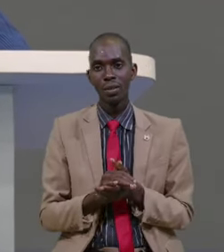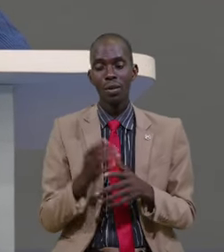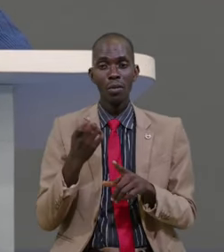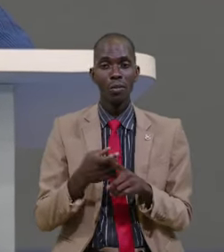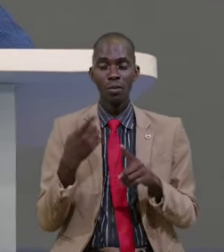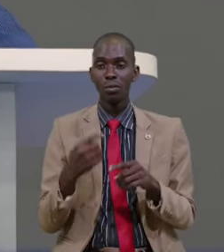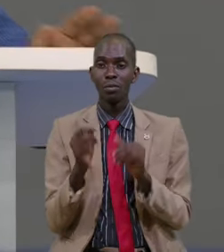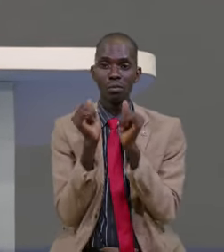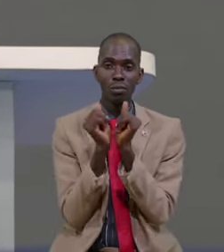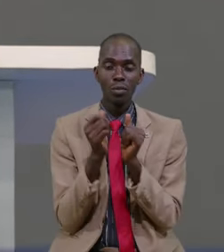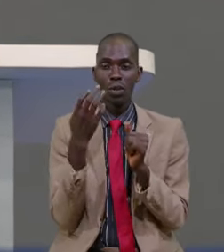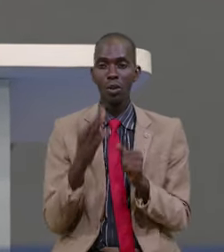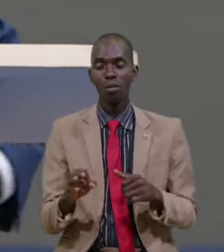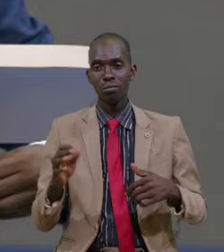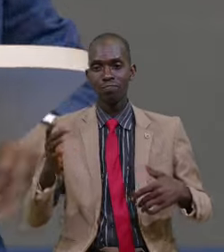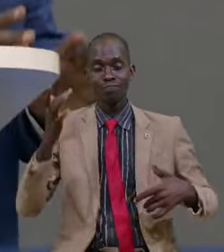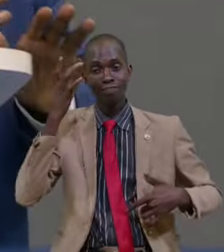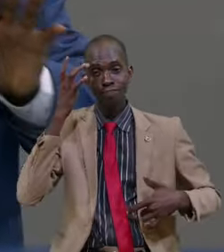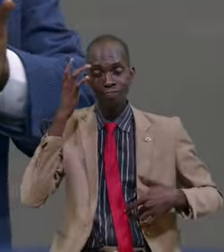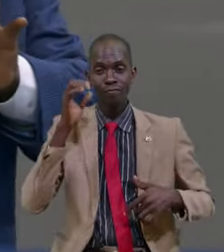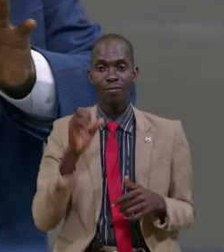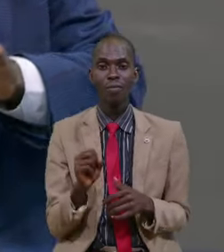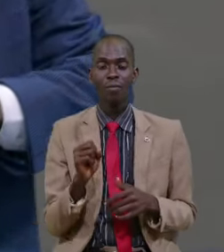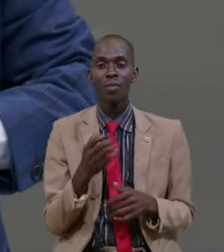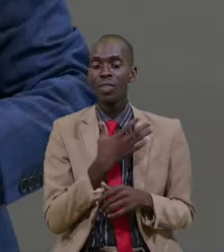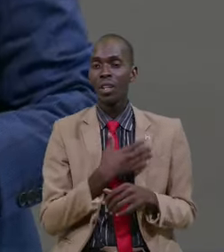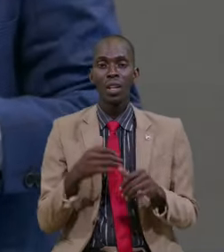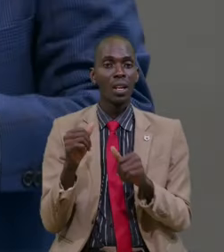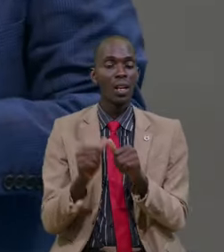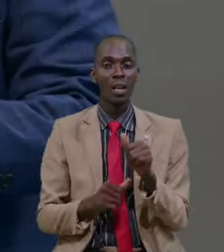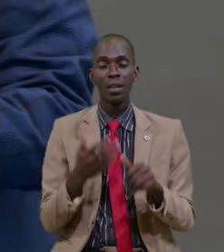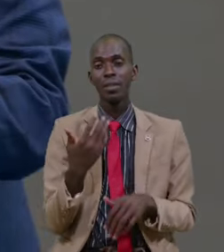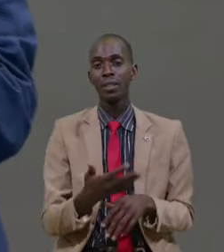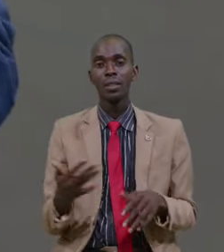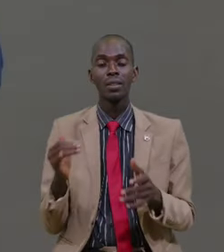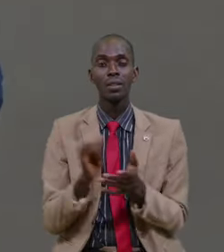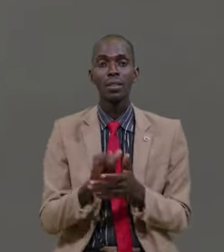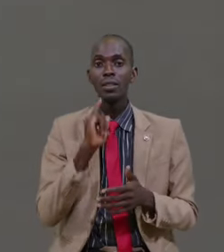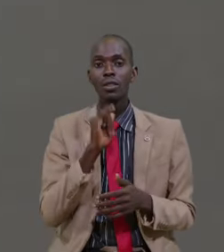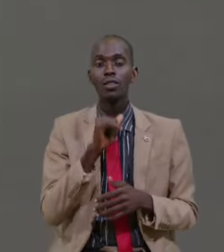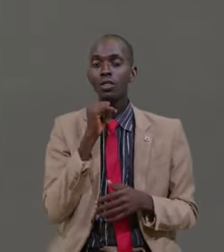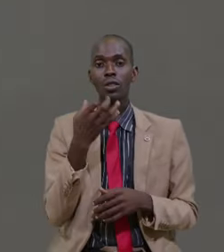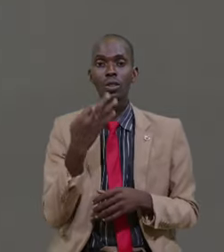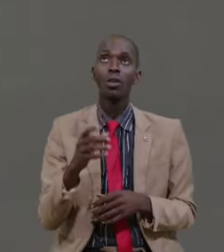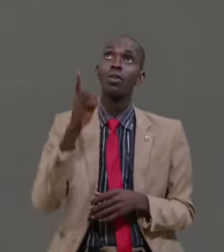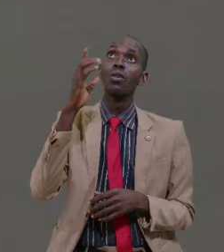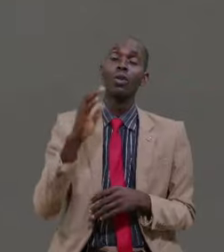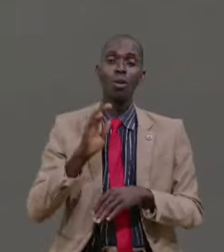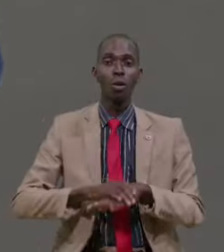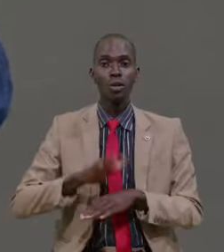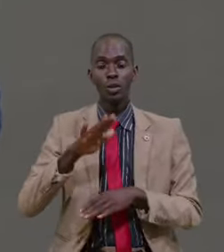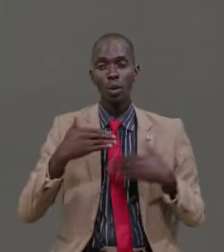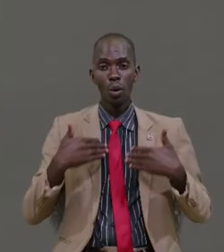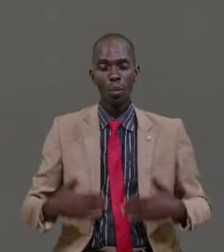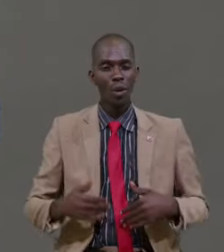bondage of disease, and everything that is not of God on your body, everything